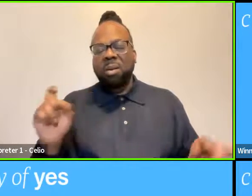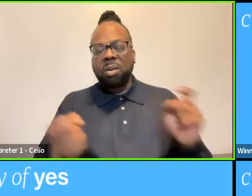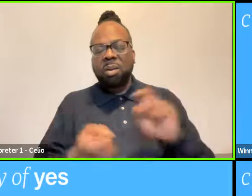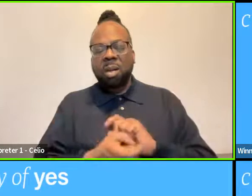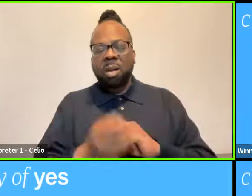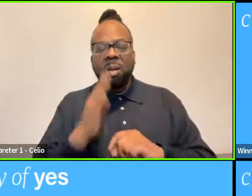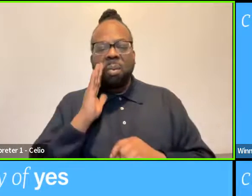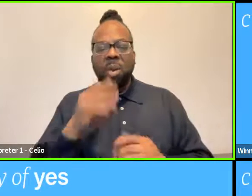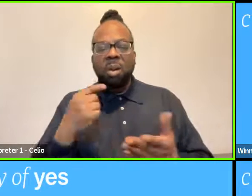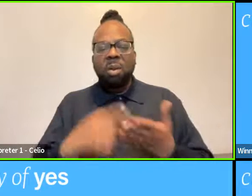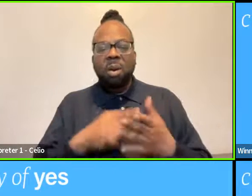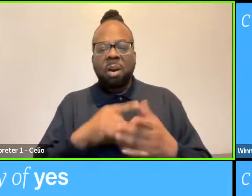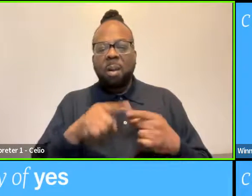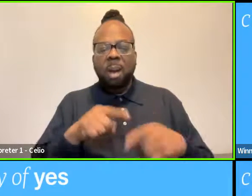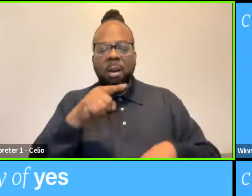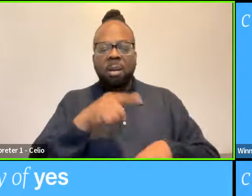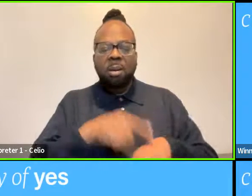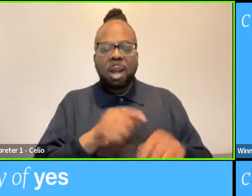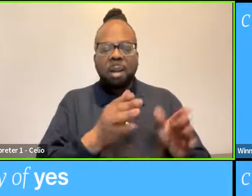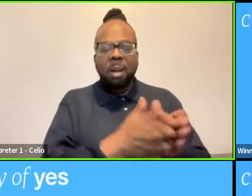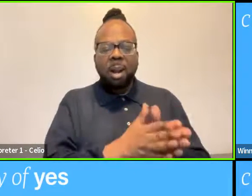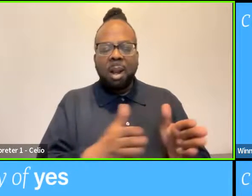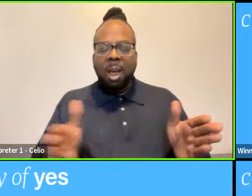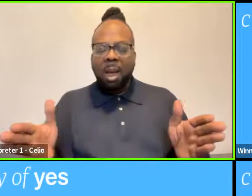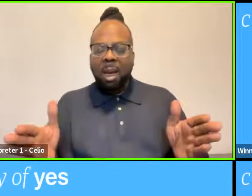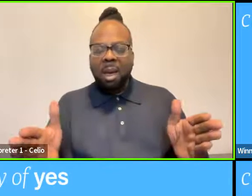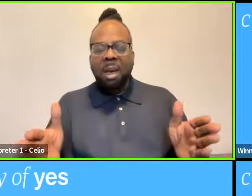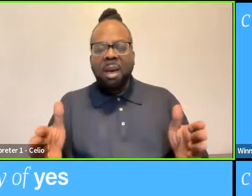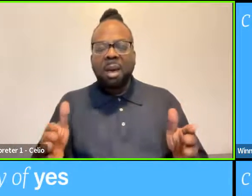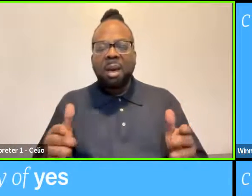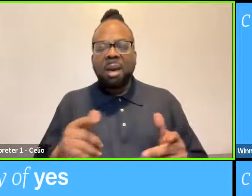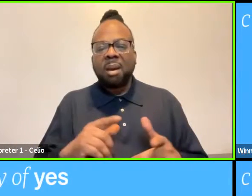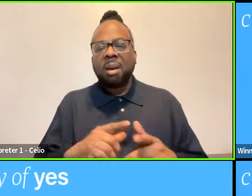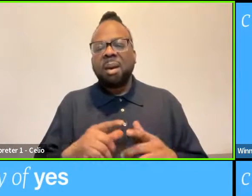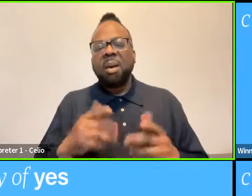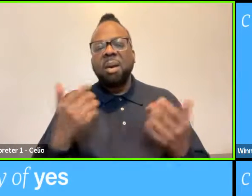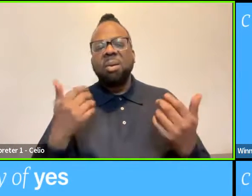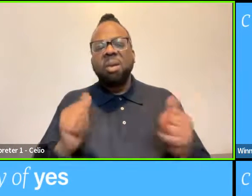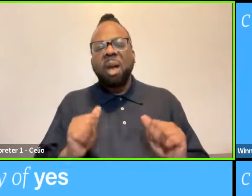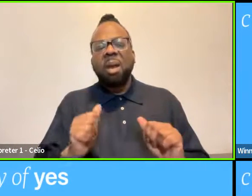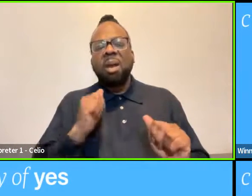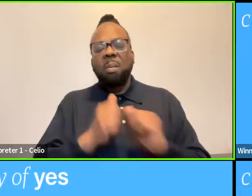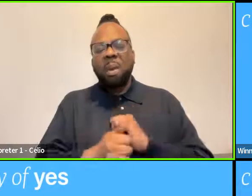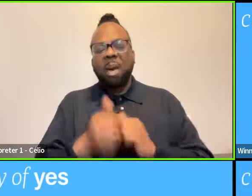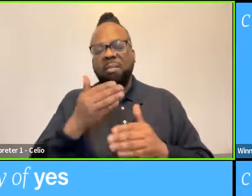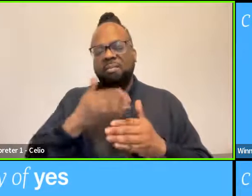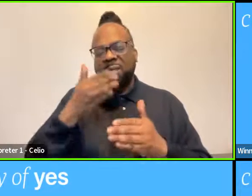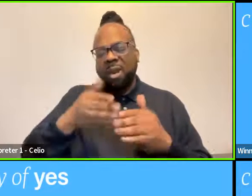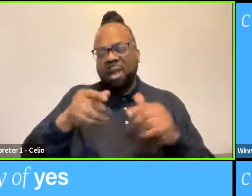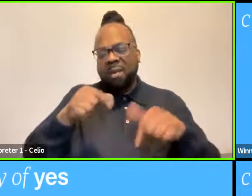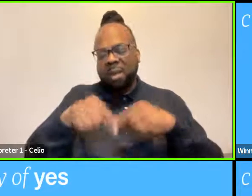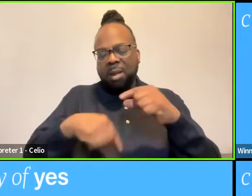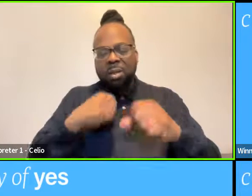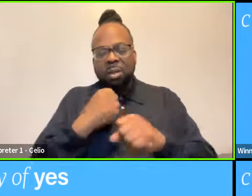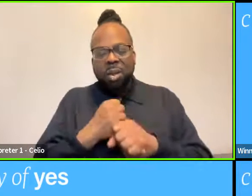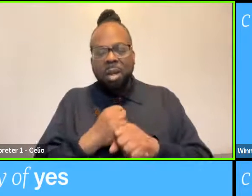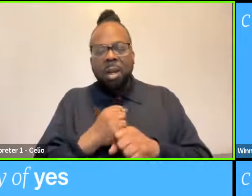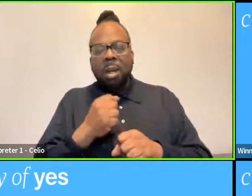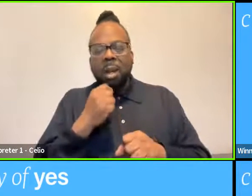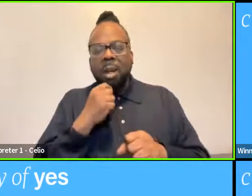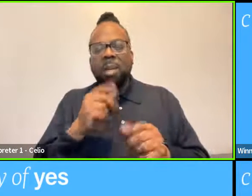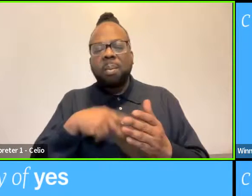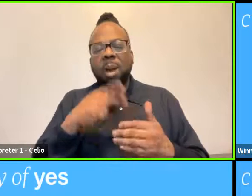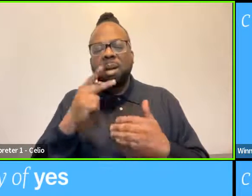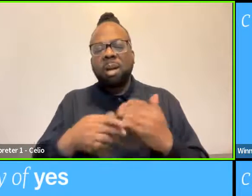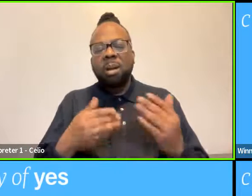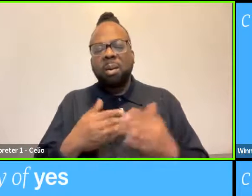little bit about timeline, but this text amendment is likely not to get passed until the end of this year, for example. For projects that come through DCP and that be in public